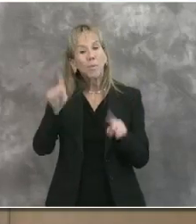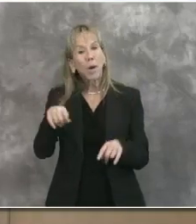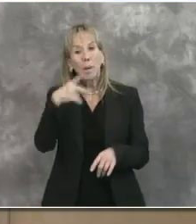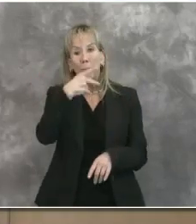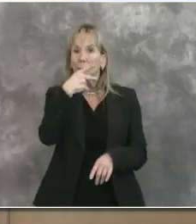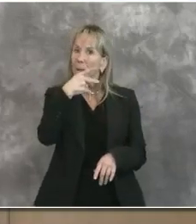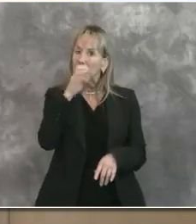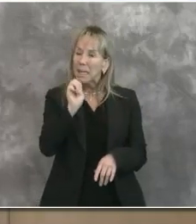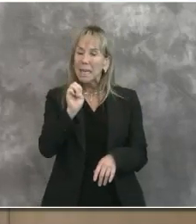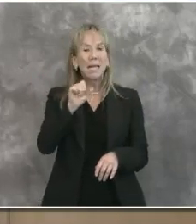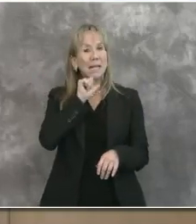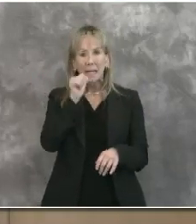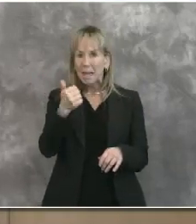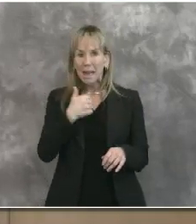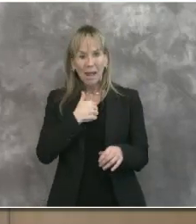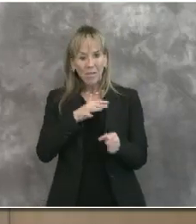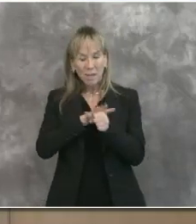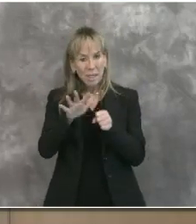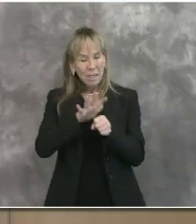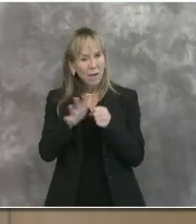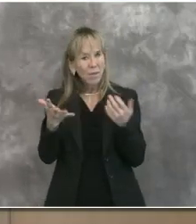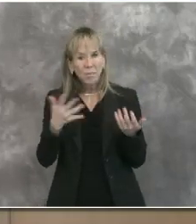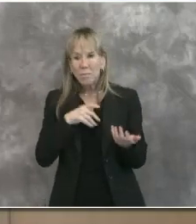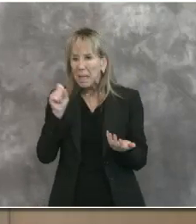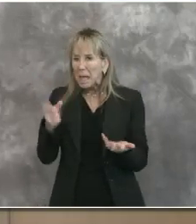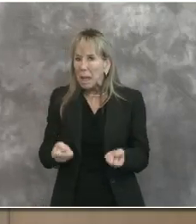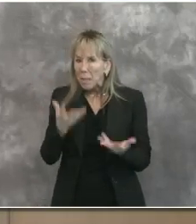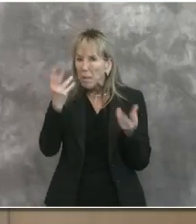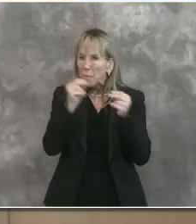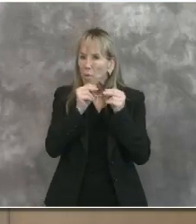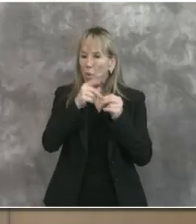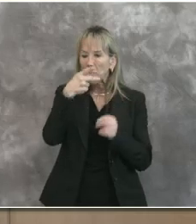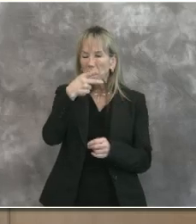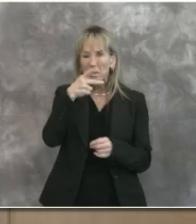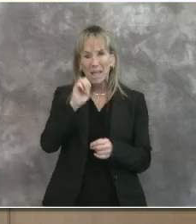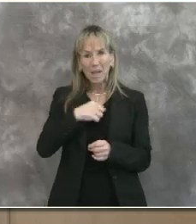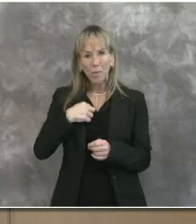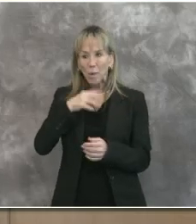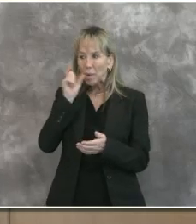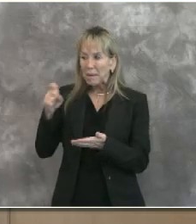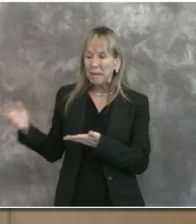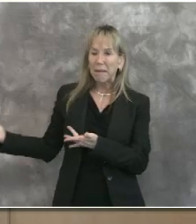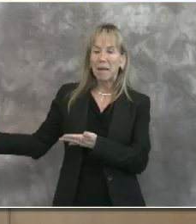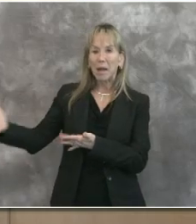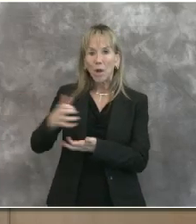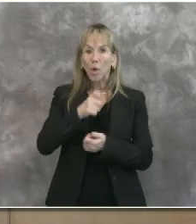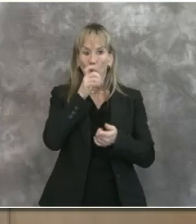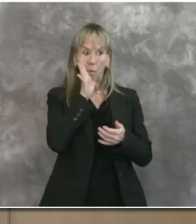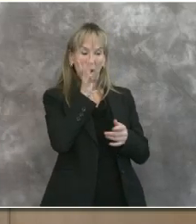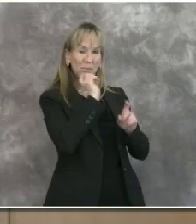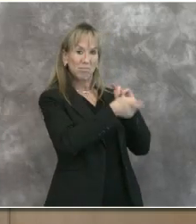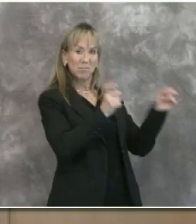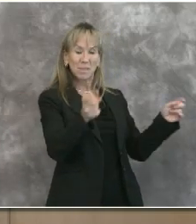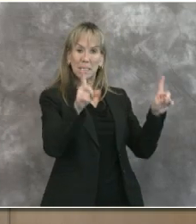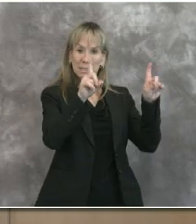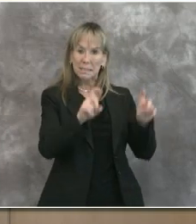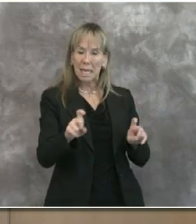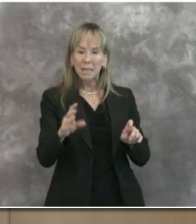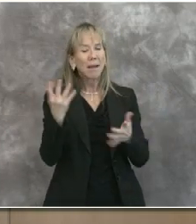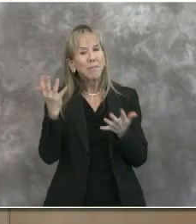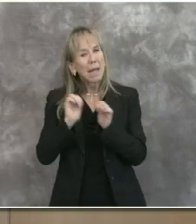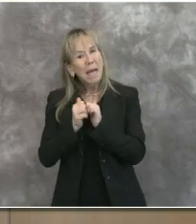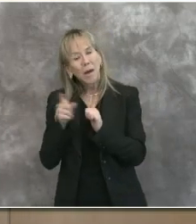expansion of testing. How much more PPE do we need to protect everyone who will be conducting tests, and how is the county going